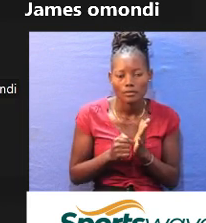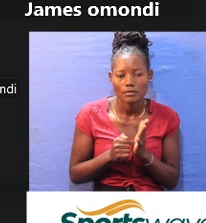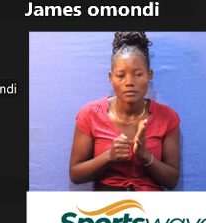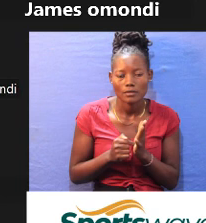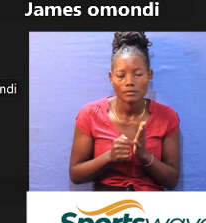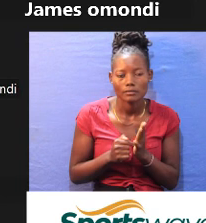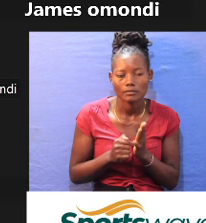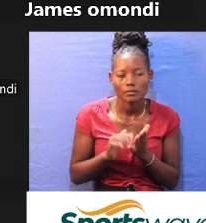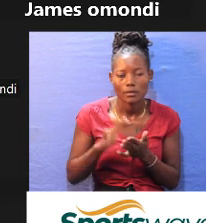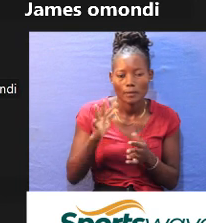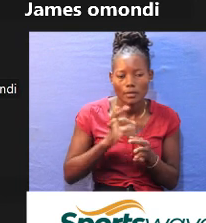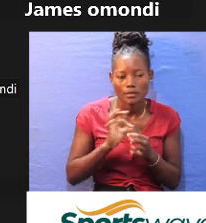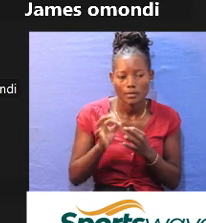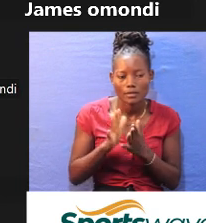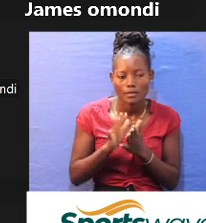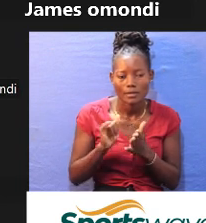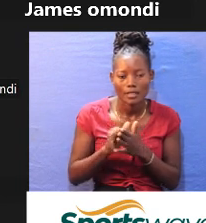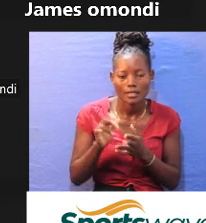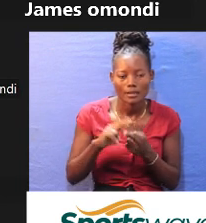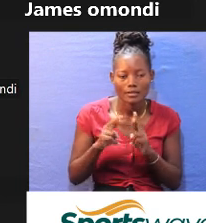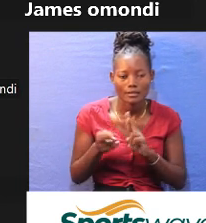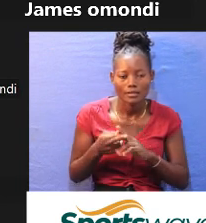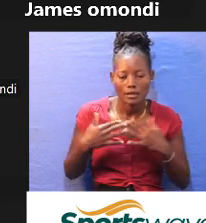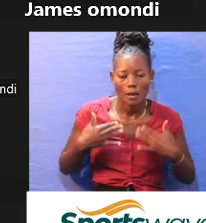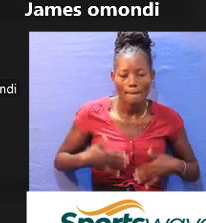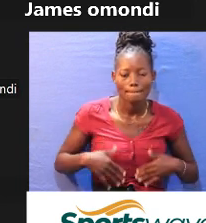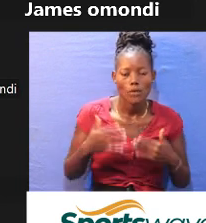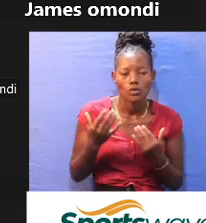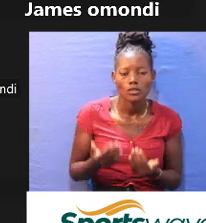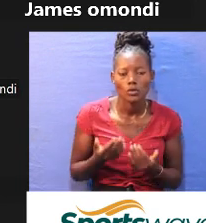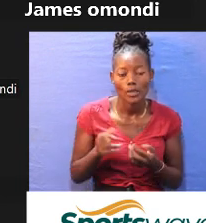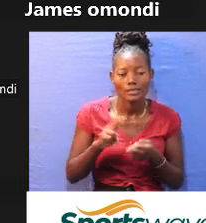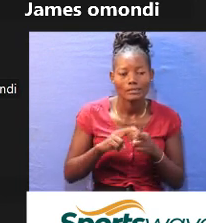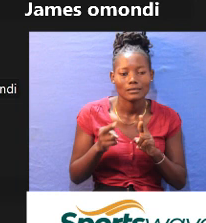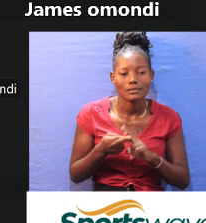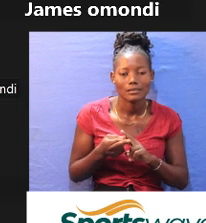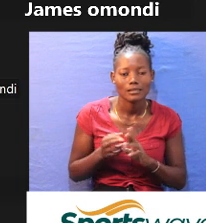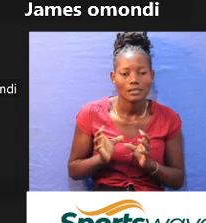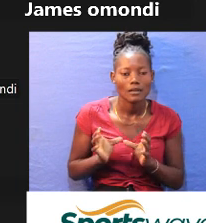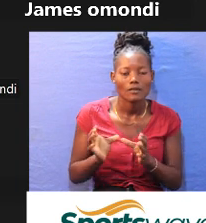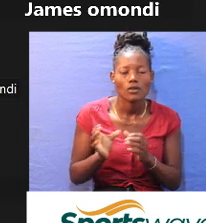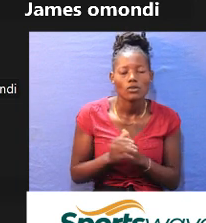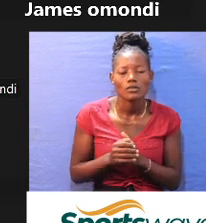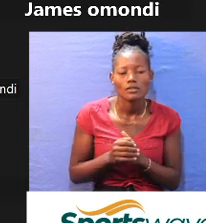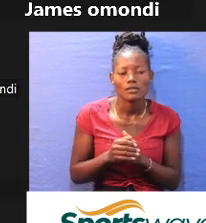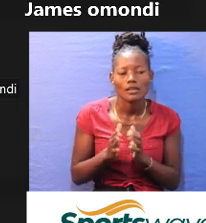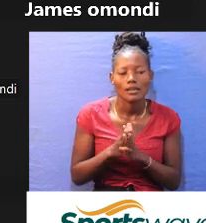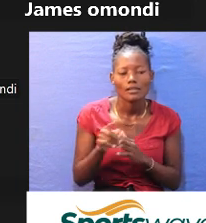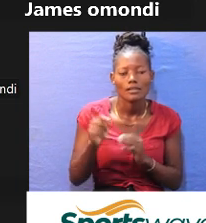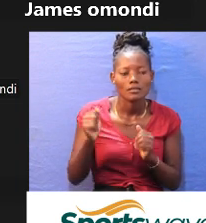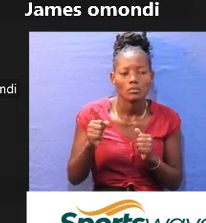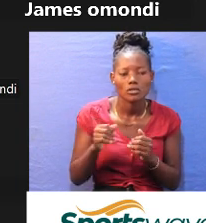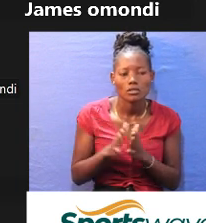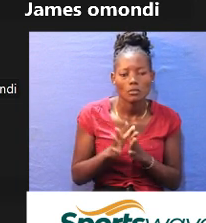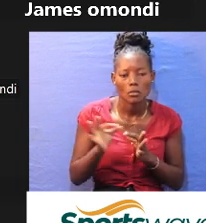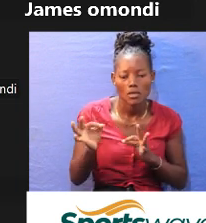speed. And that is relation for their body weight. So it's relative force. And this can be measured. Now, you